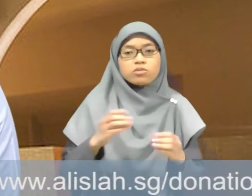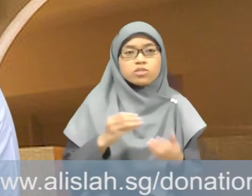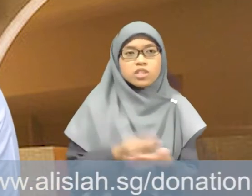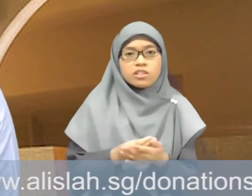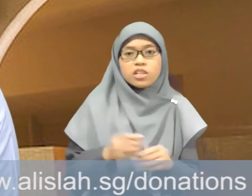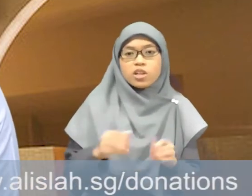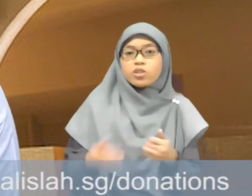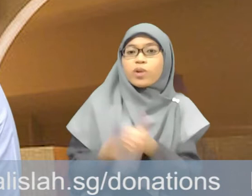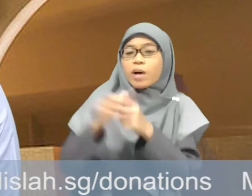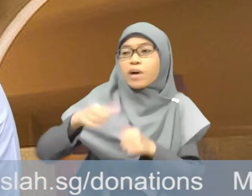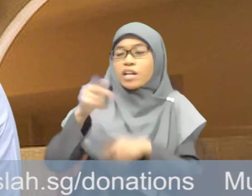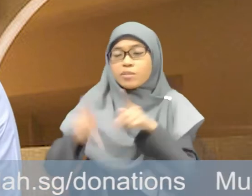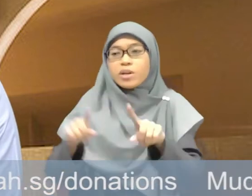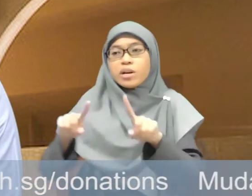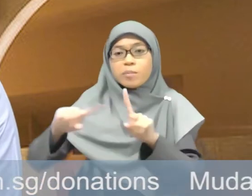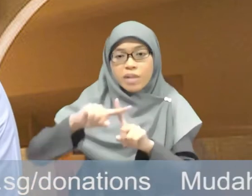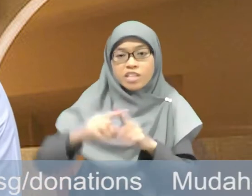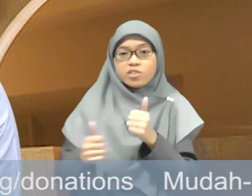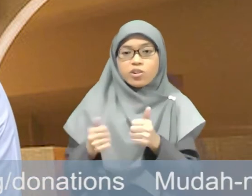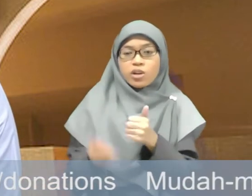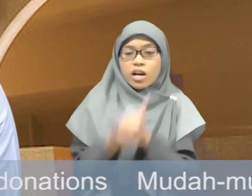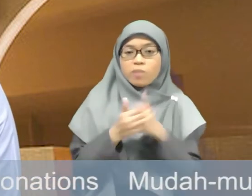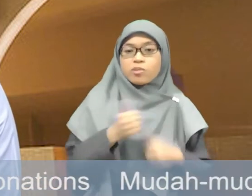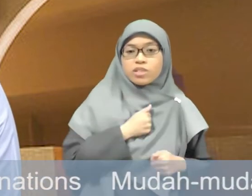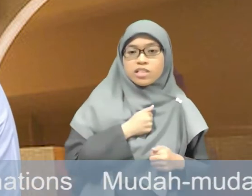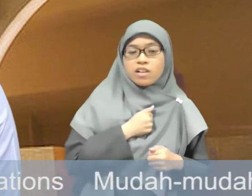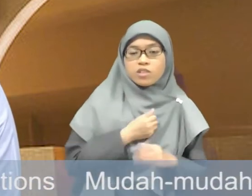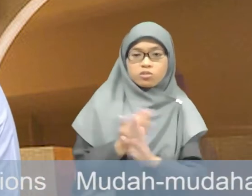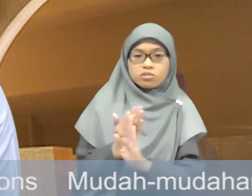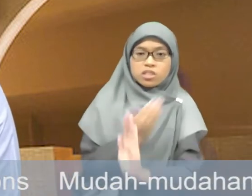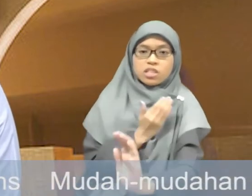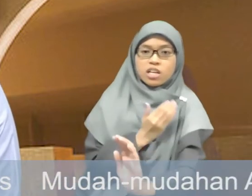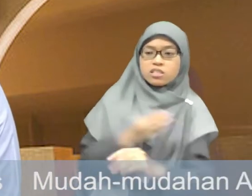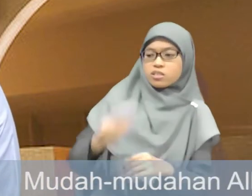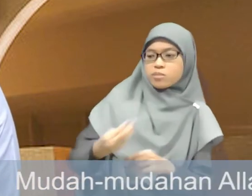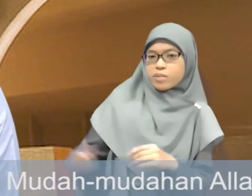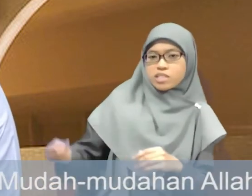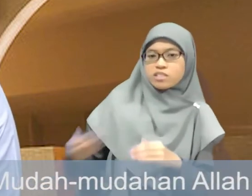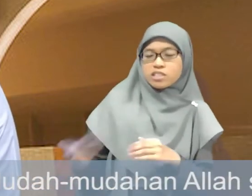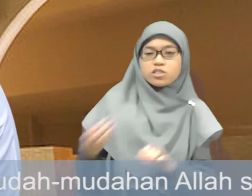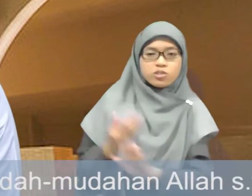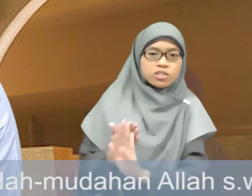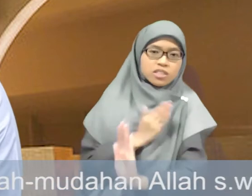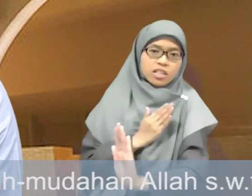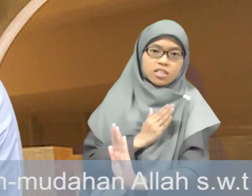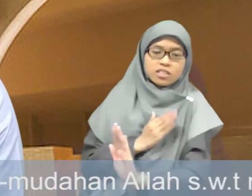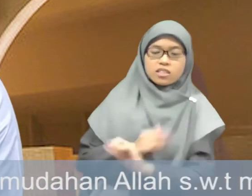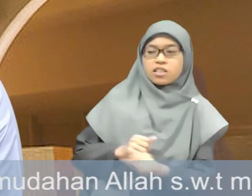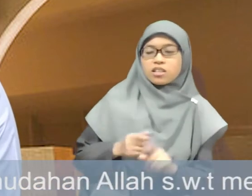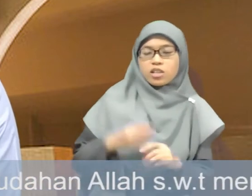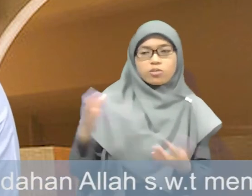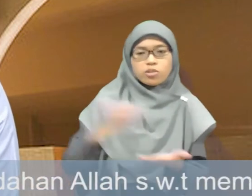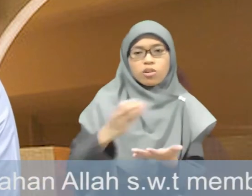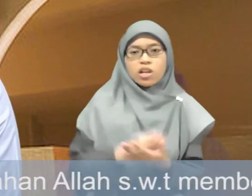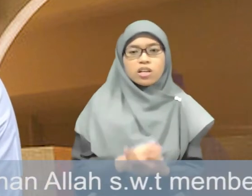others, but you are also helping yourself, detaching from material possessions that you may be hoarding all this while.